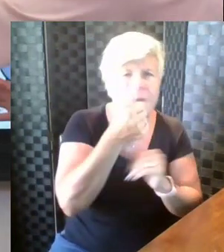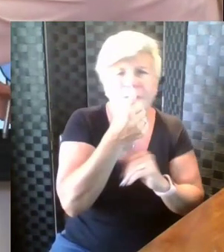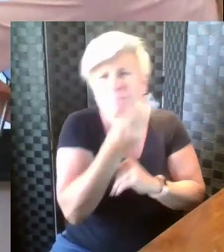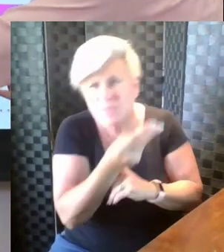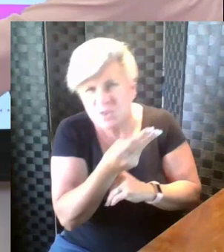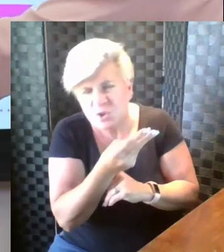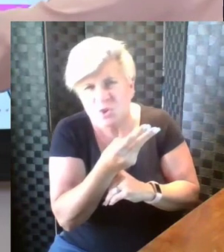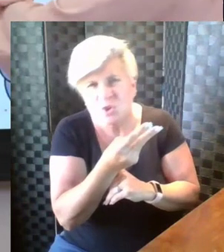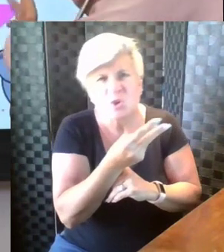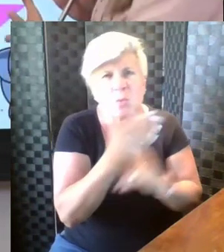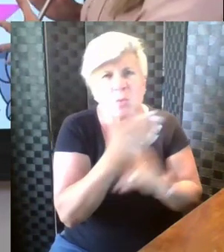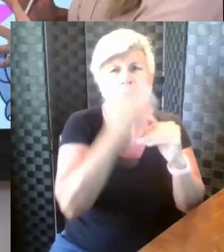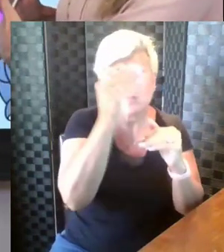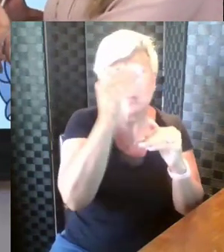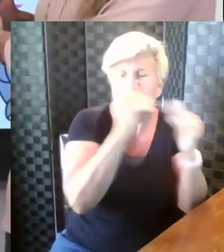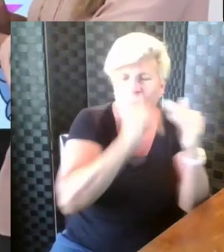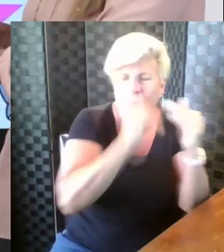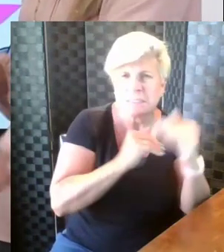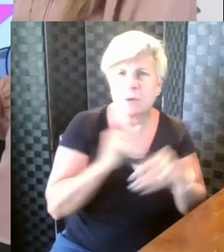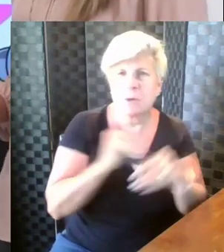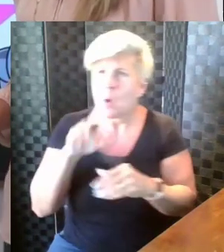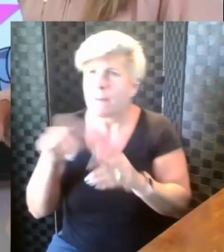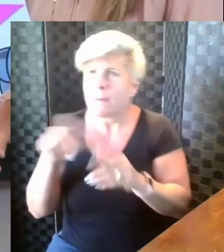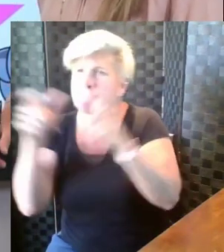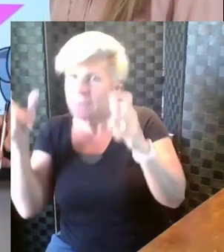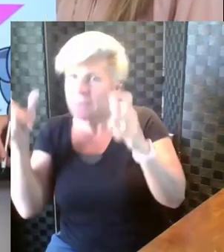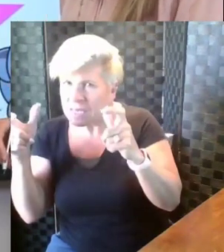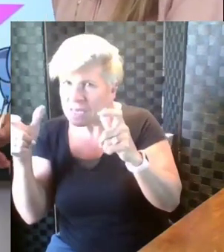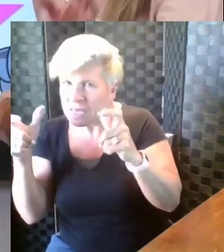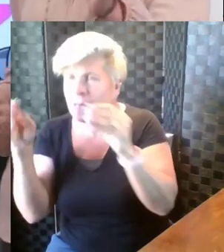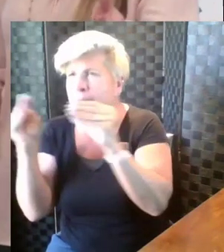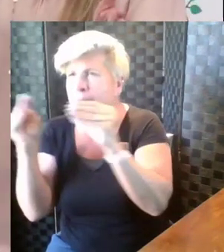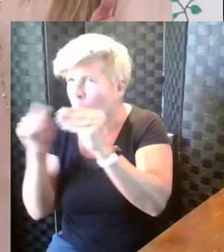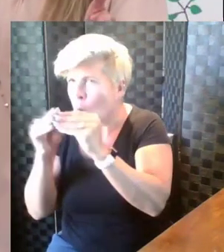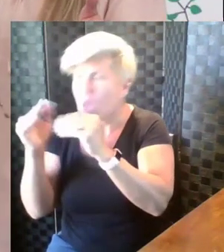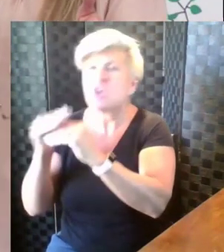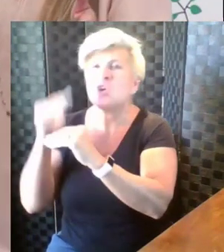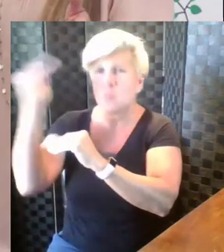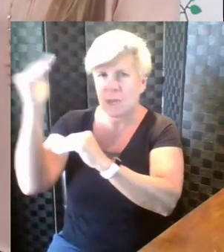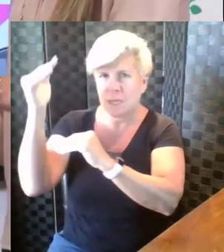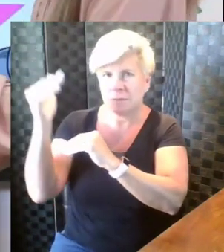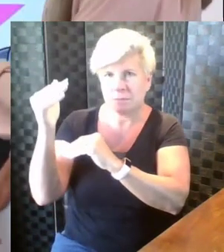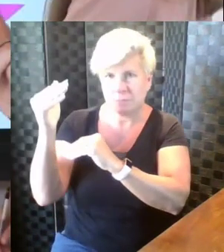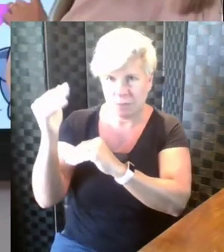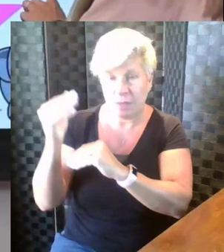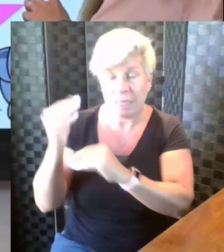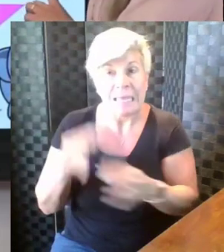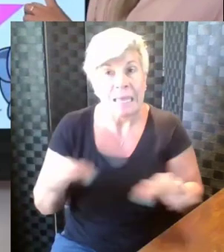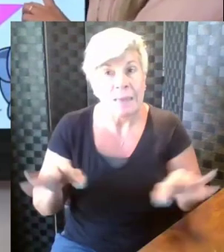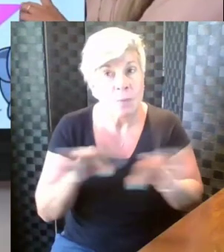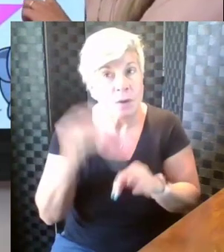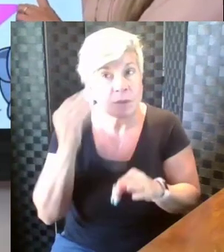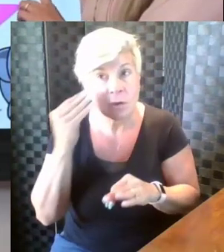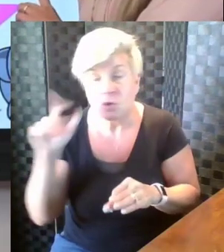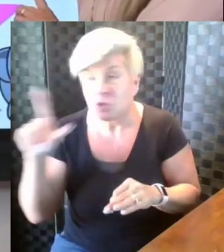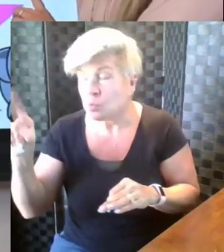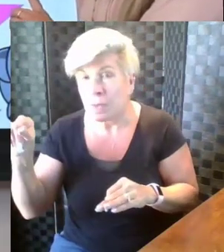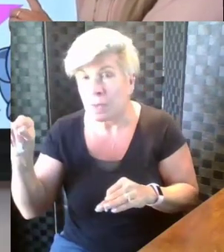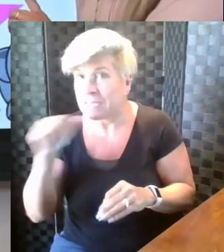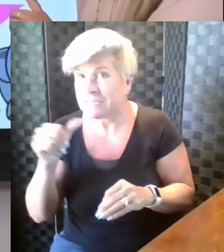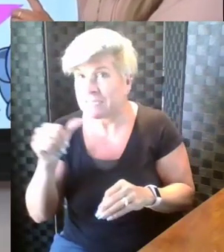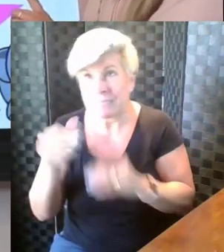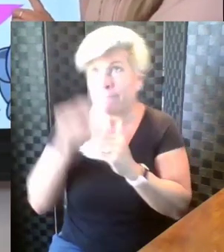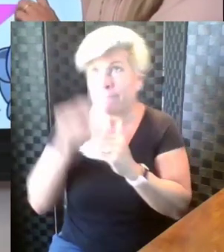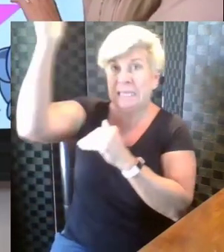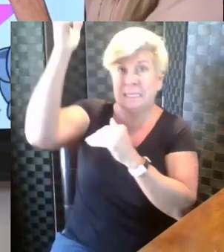because the numbers get greater, like a great big elephant, when we count this way. Now, it's important to know that 20 is not the greatest number we